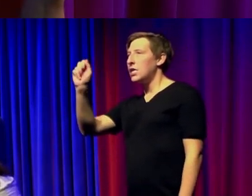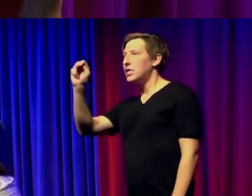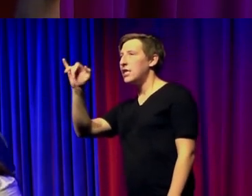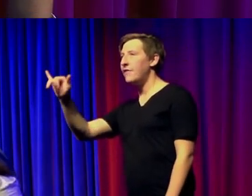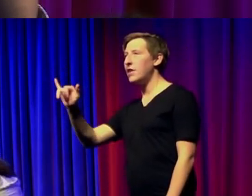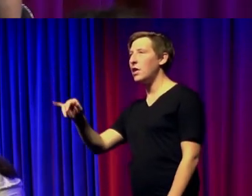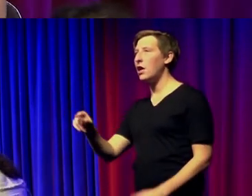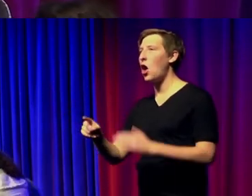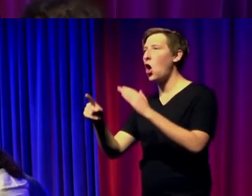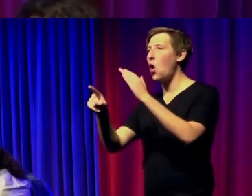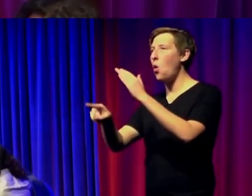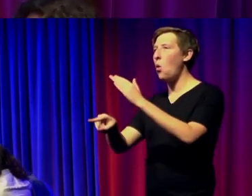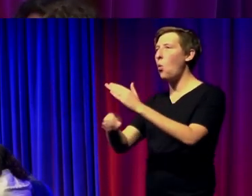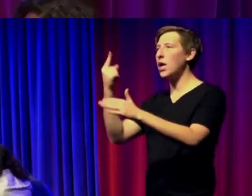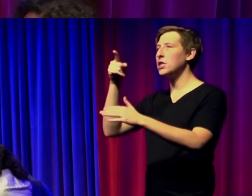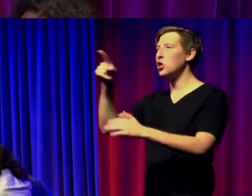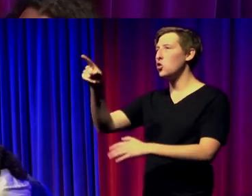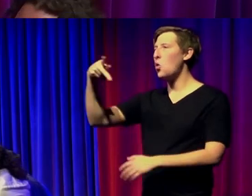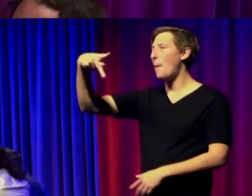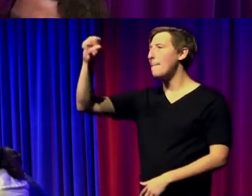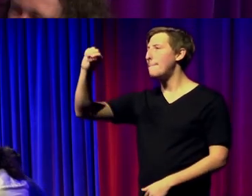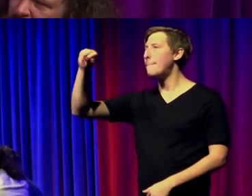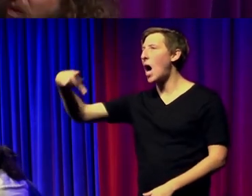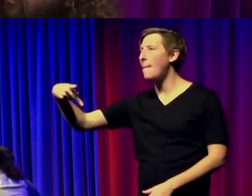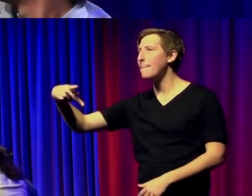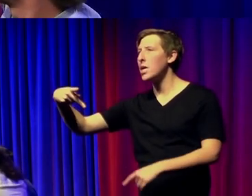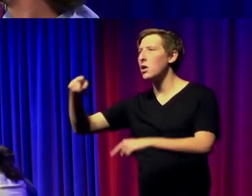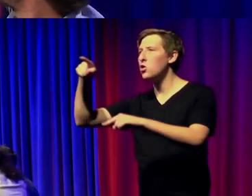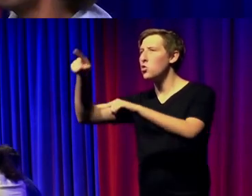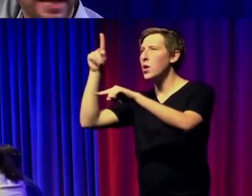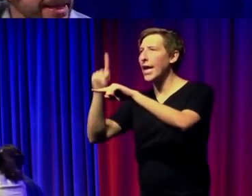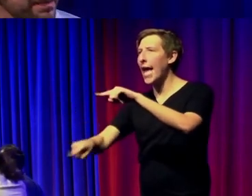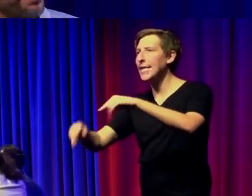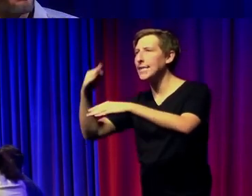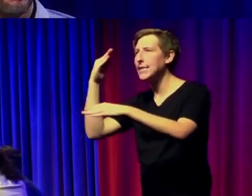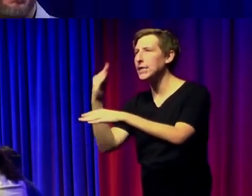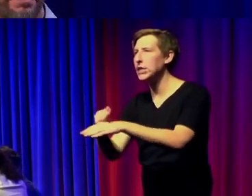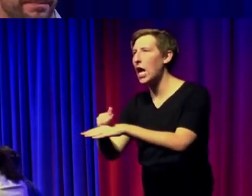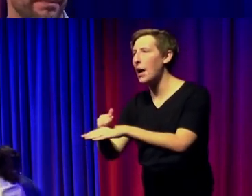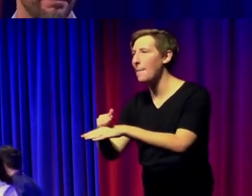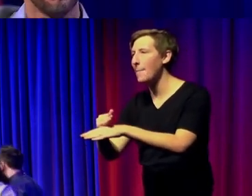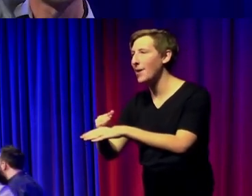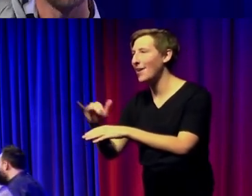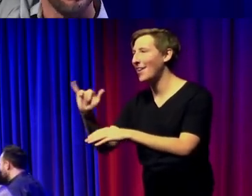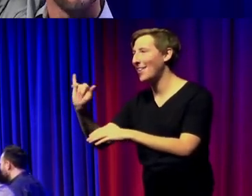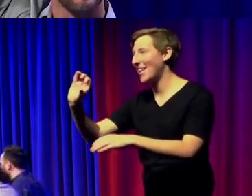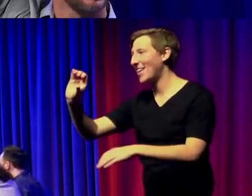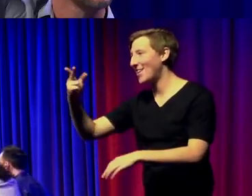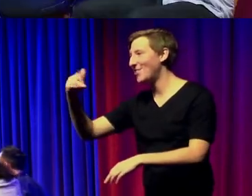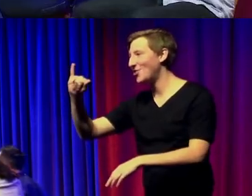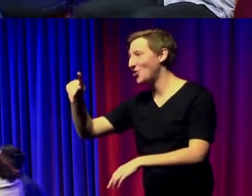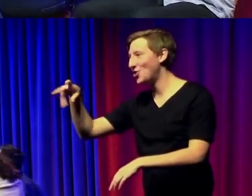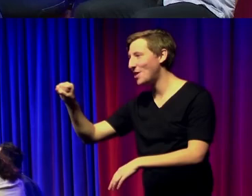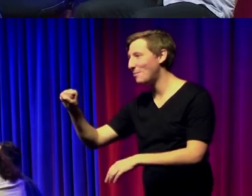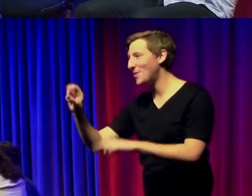stop. No, that was barely even a high school. Okay, class.